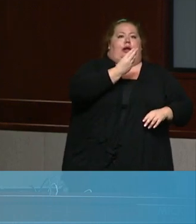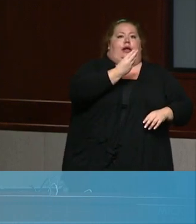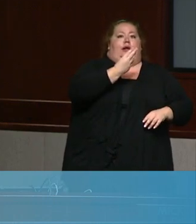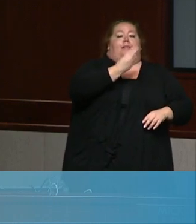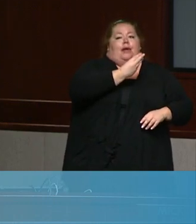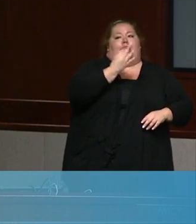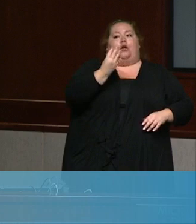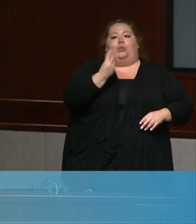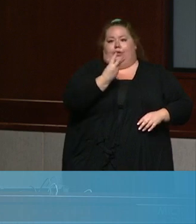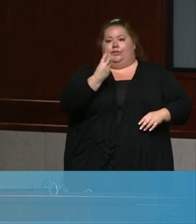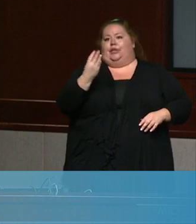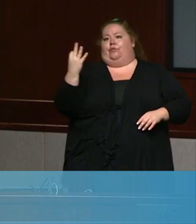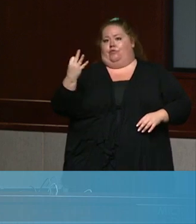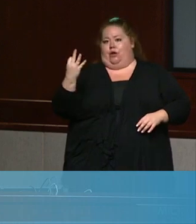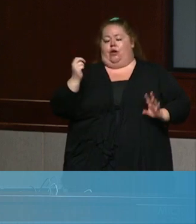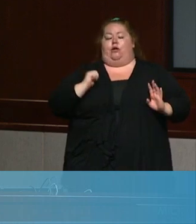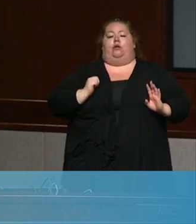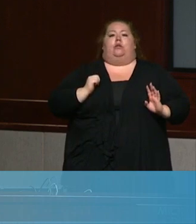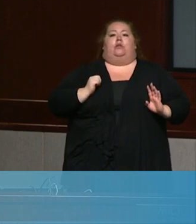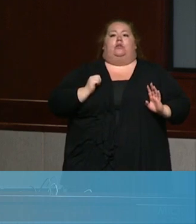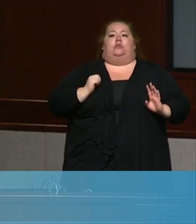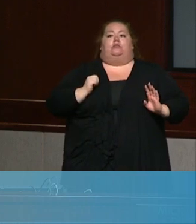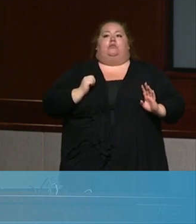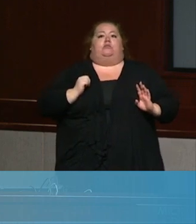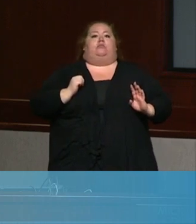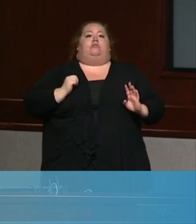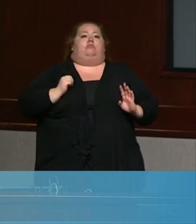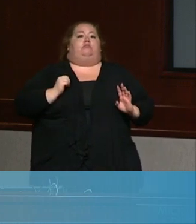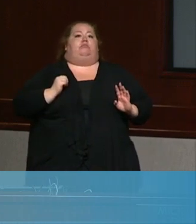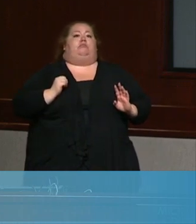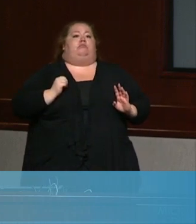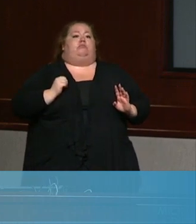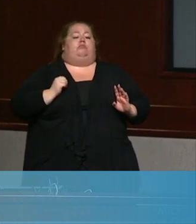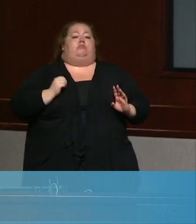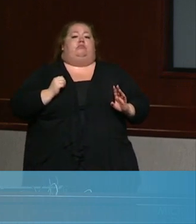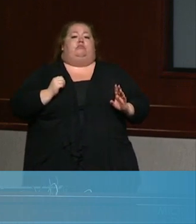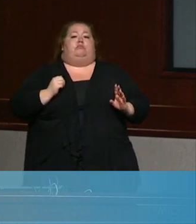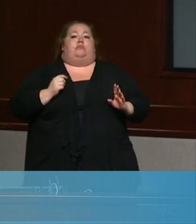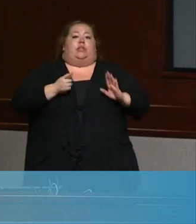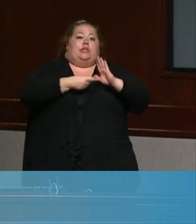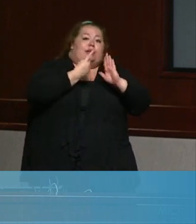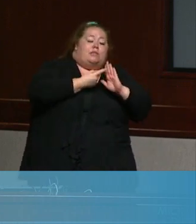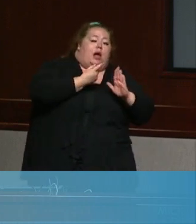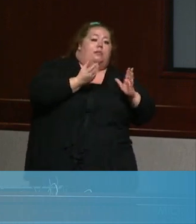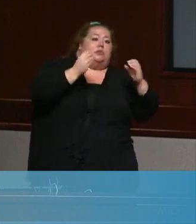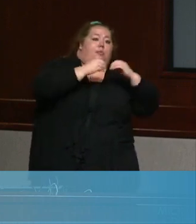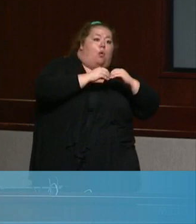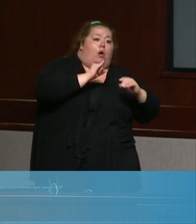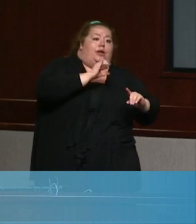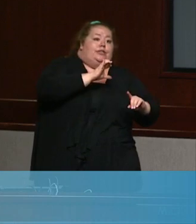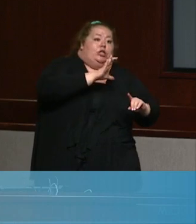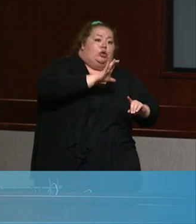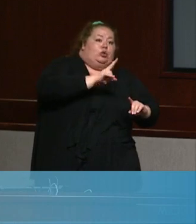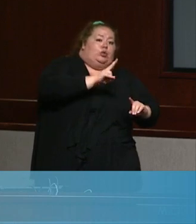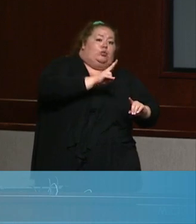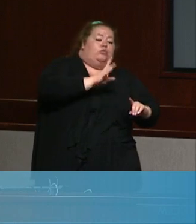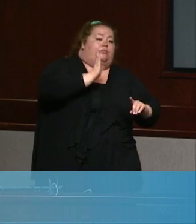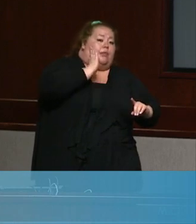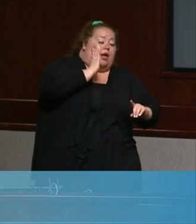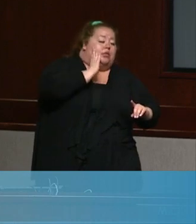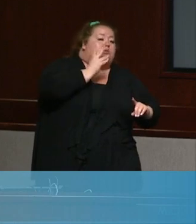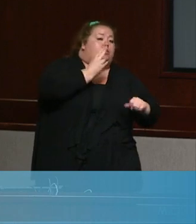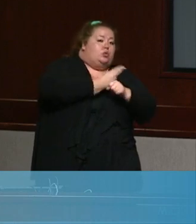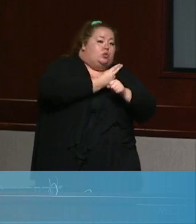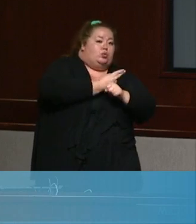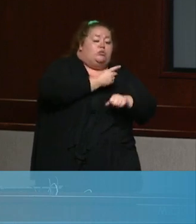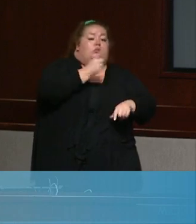may have more in ICU beds than they have licensed, so they go to their surge response. So those